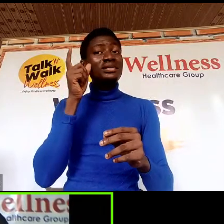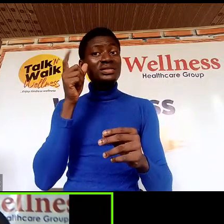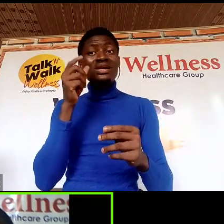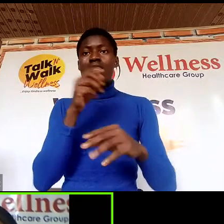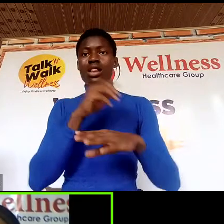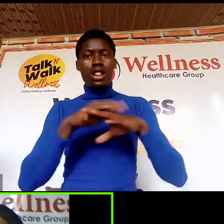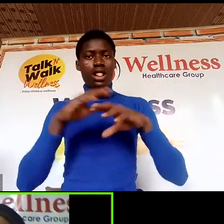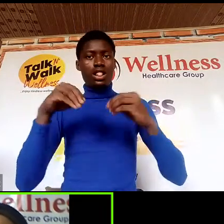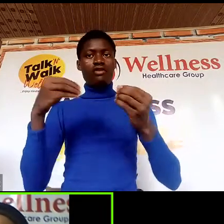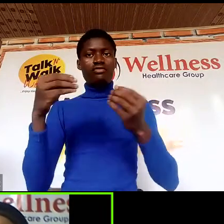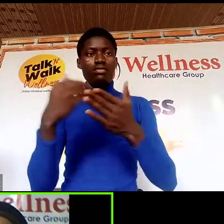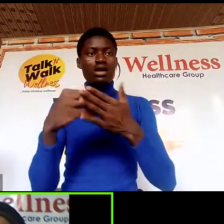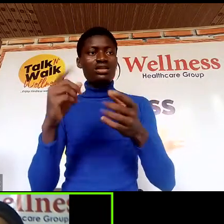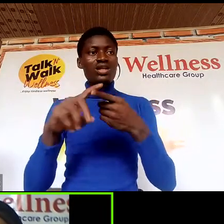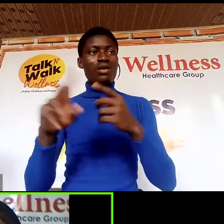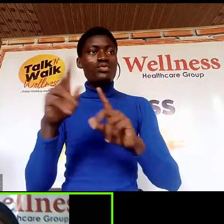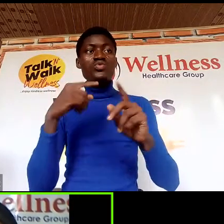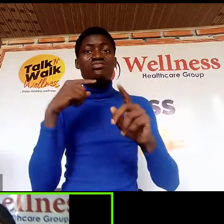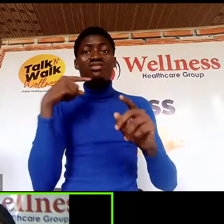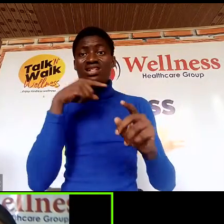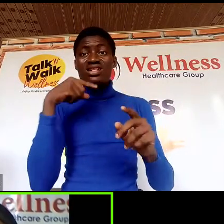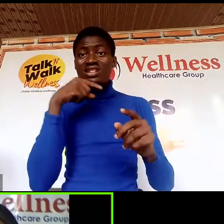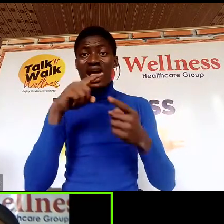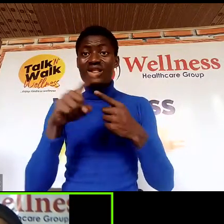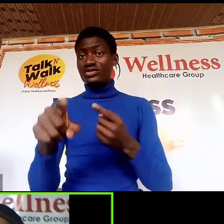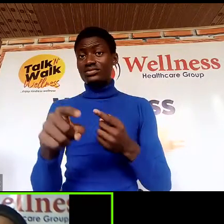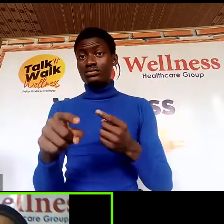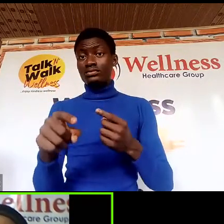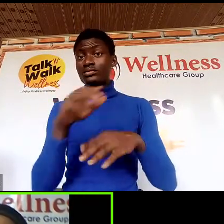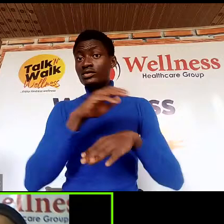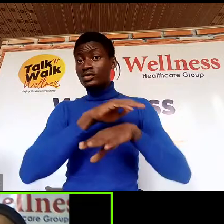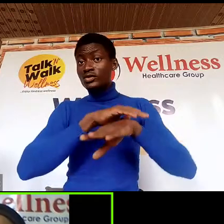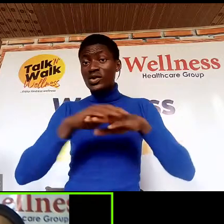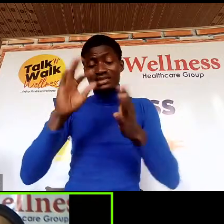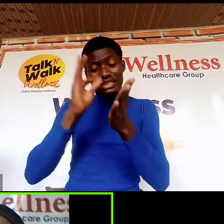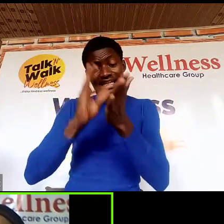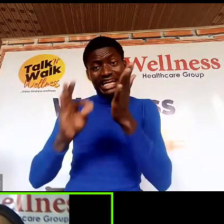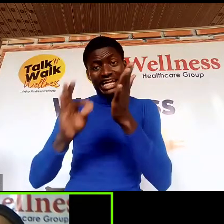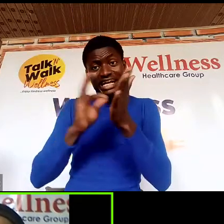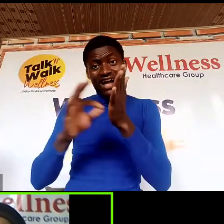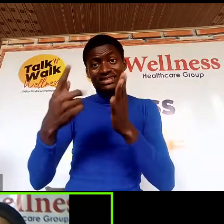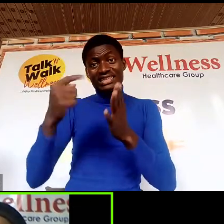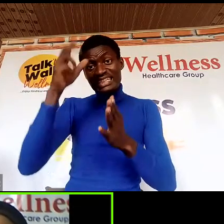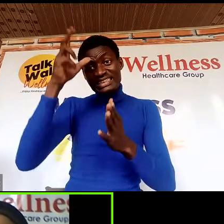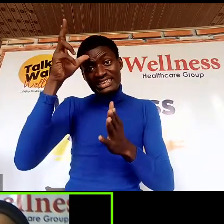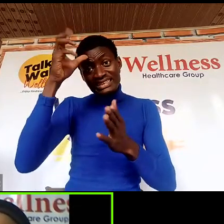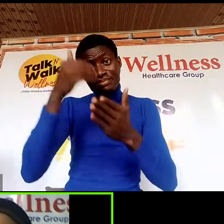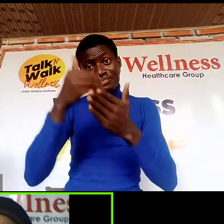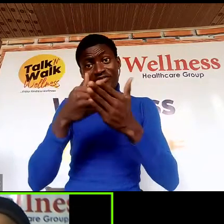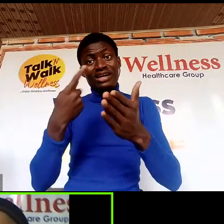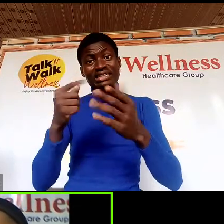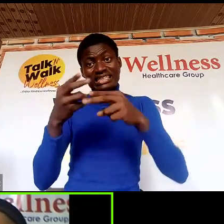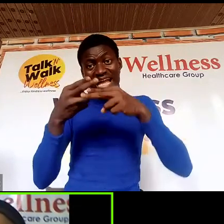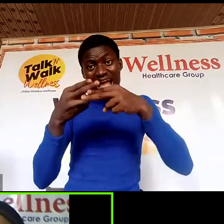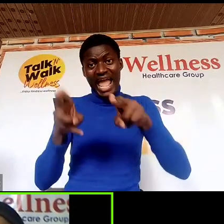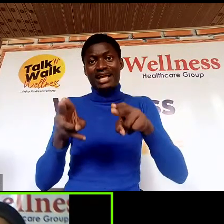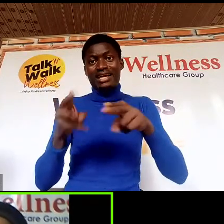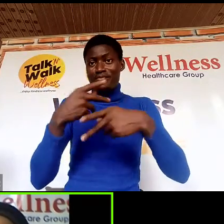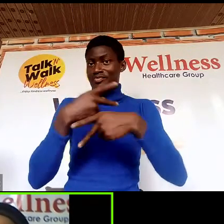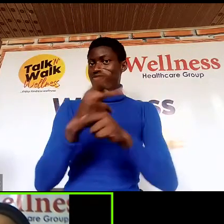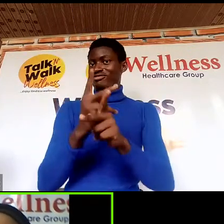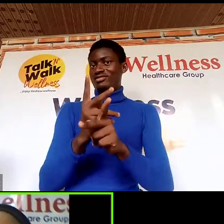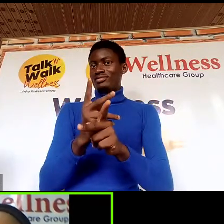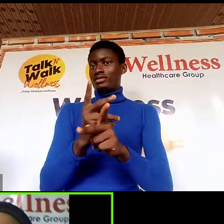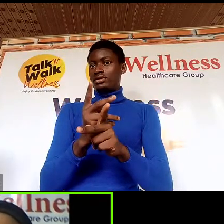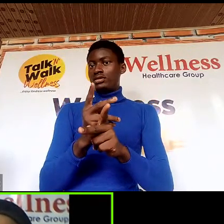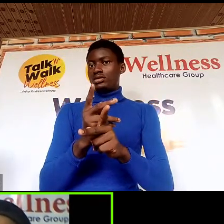eggs hatch too, because that's and when the returns is too good to be true.